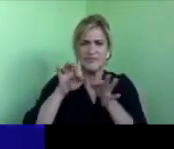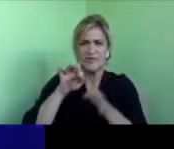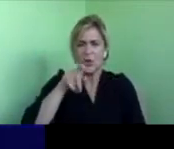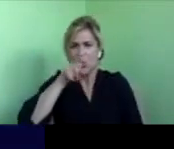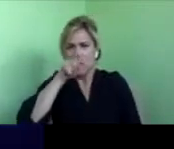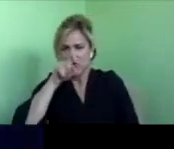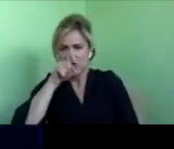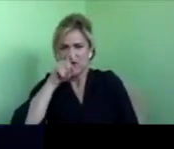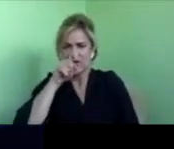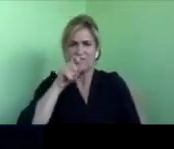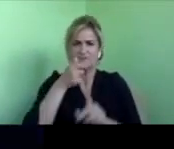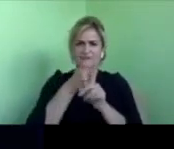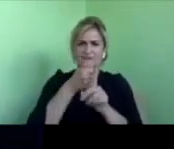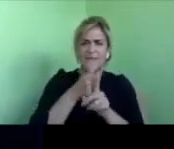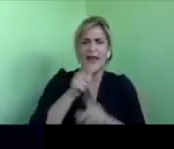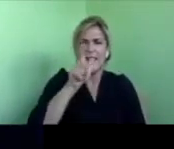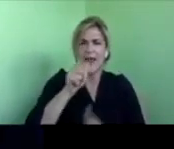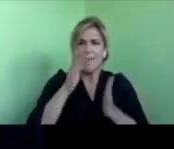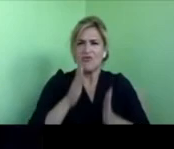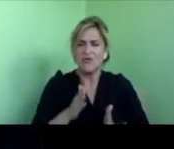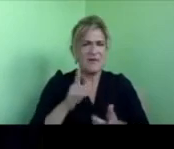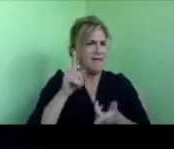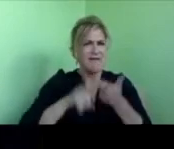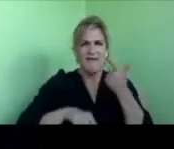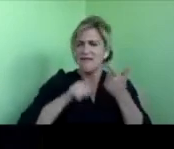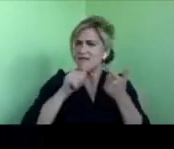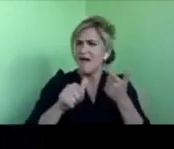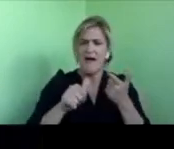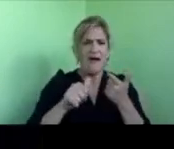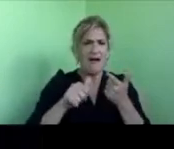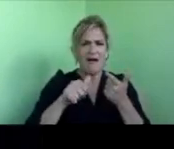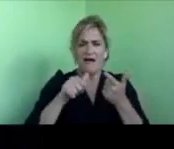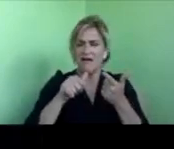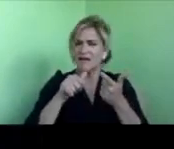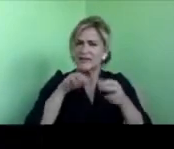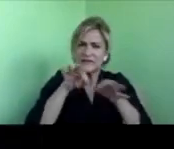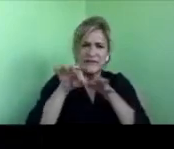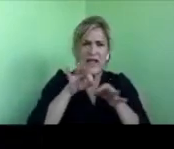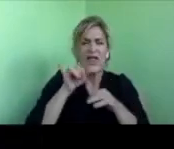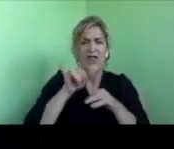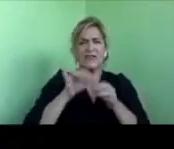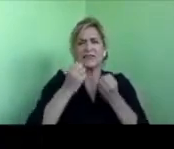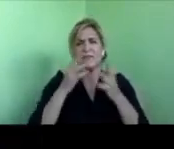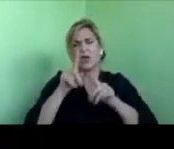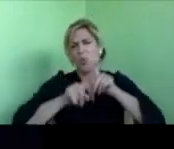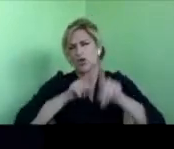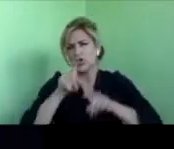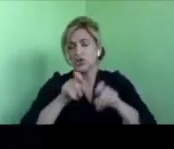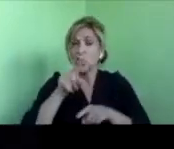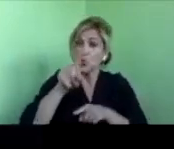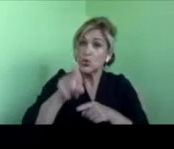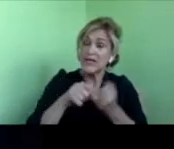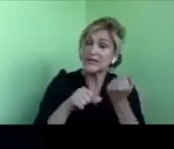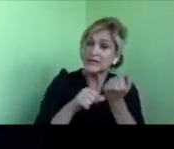are unable to untangle these questions. Do you need assistance? We are here to help.